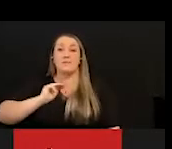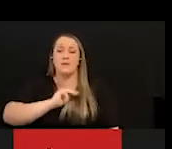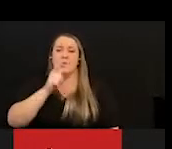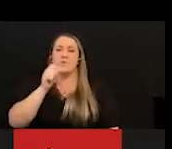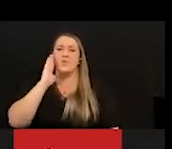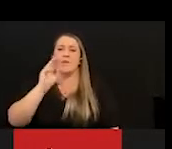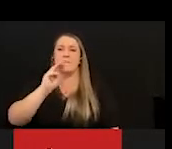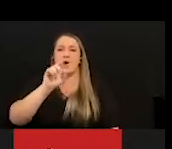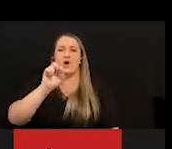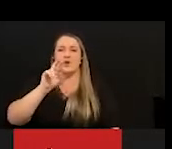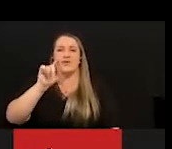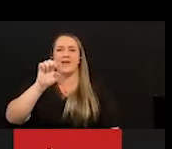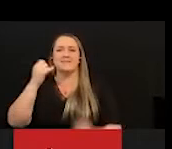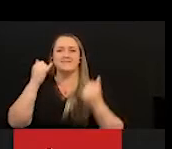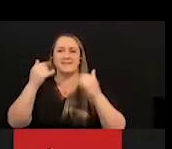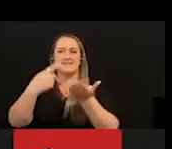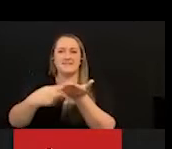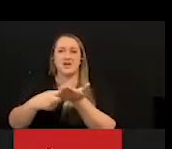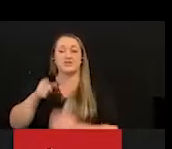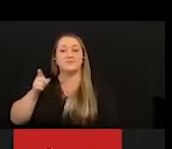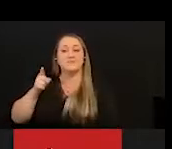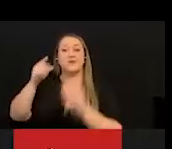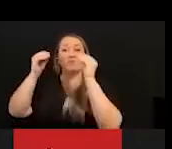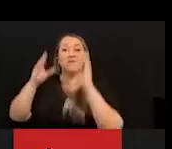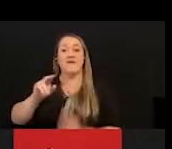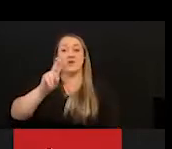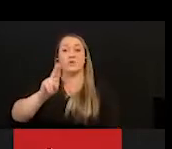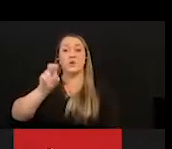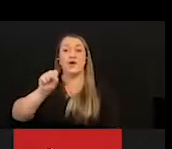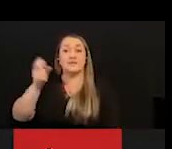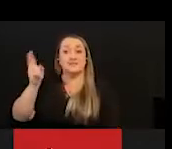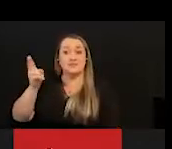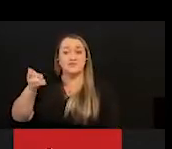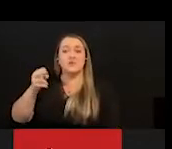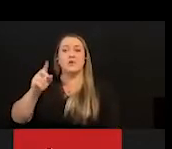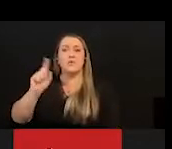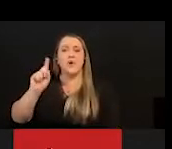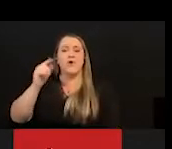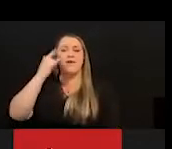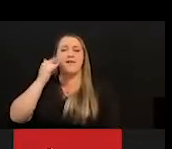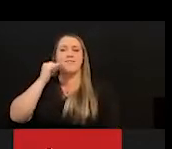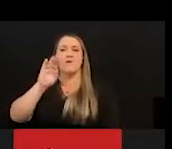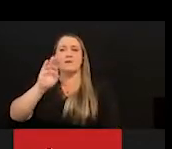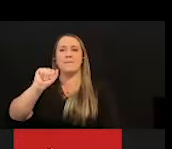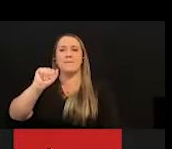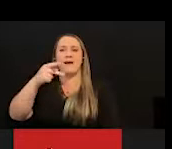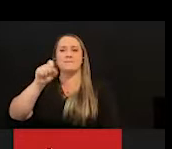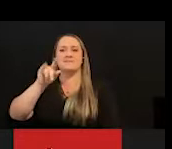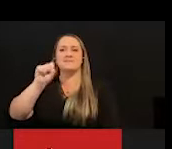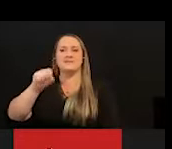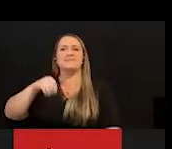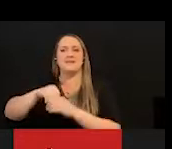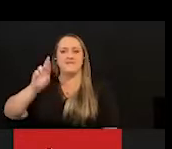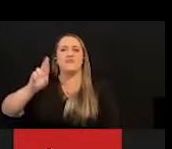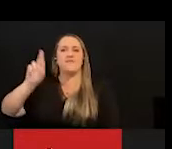discussion. Kienzle is a professor of US history at California Baptist University in Riverside, where